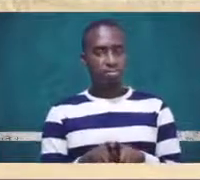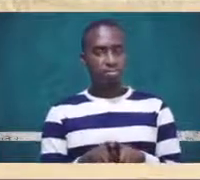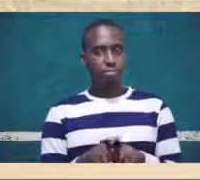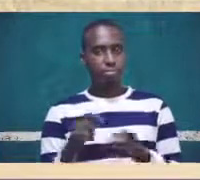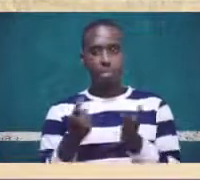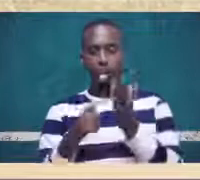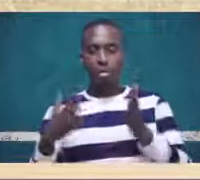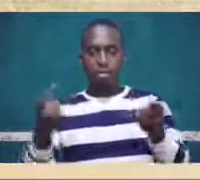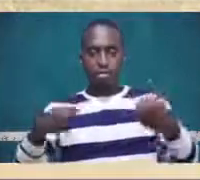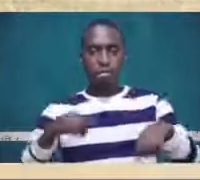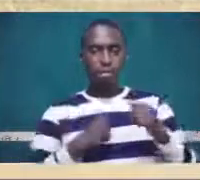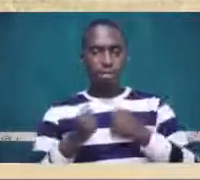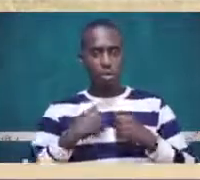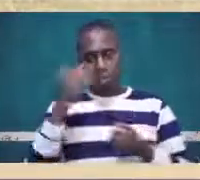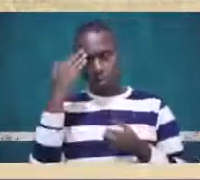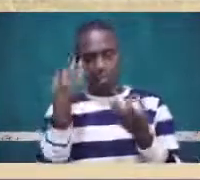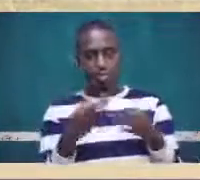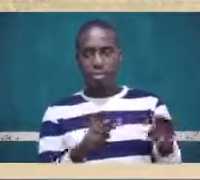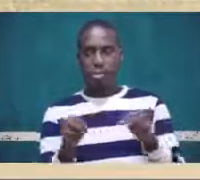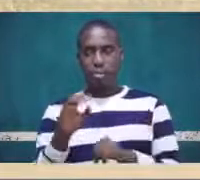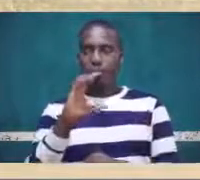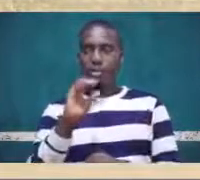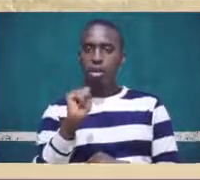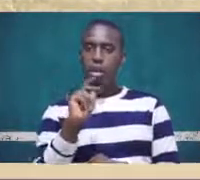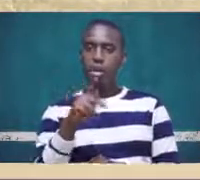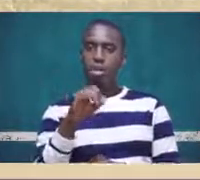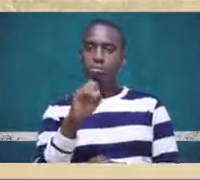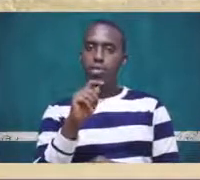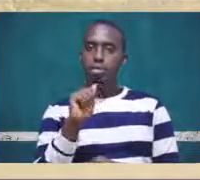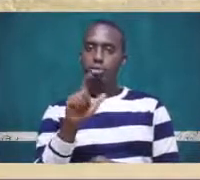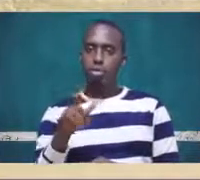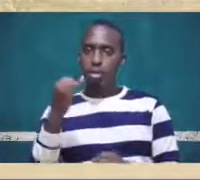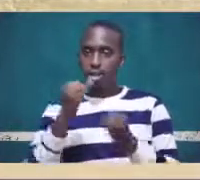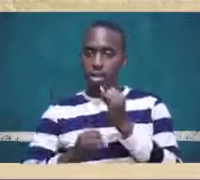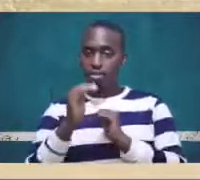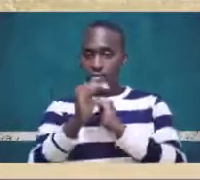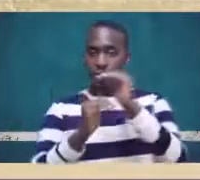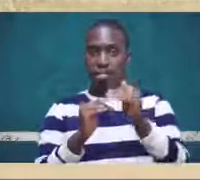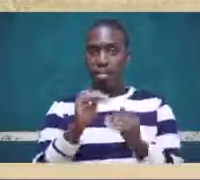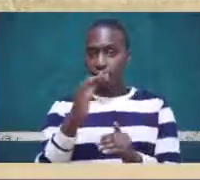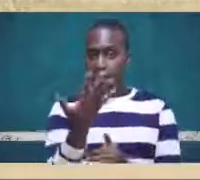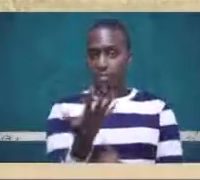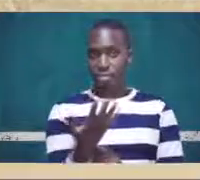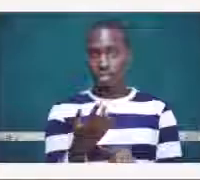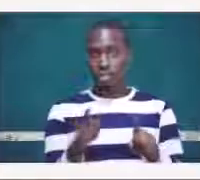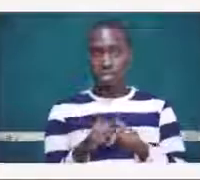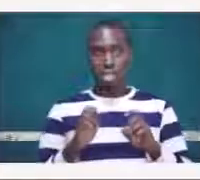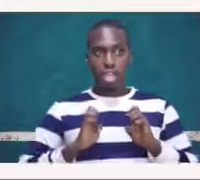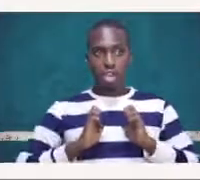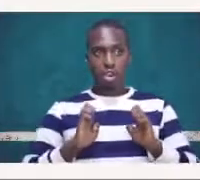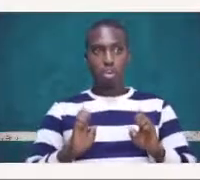because there is free movement of capital. The last stage of economic integration is the economic